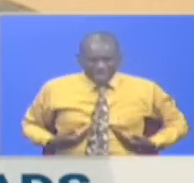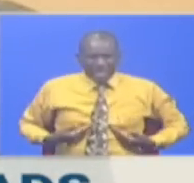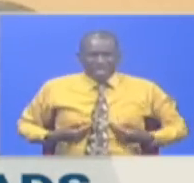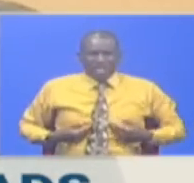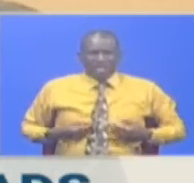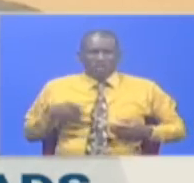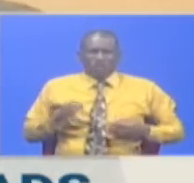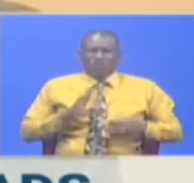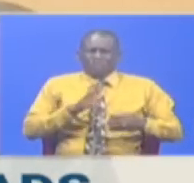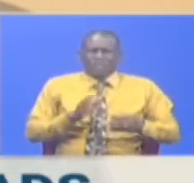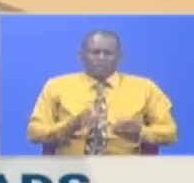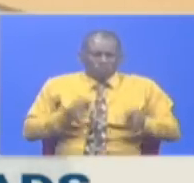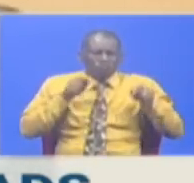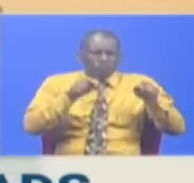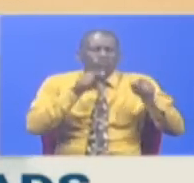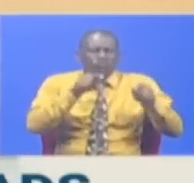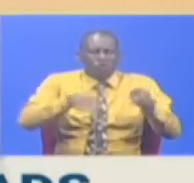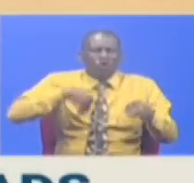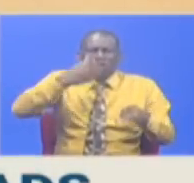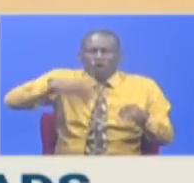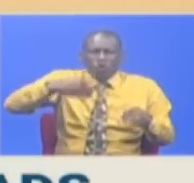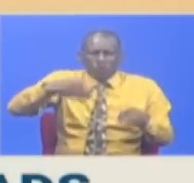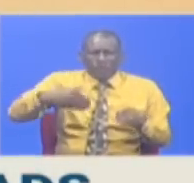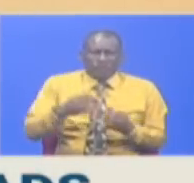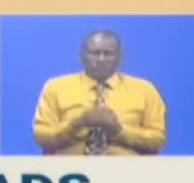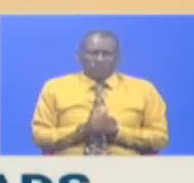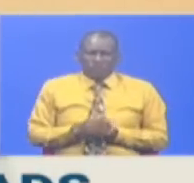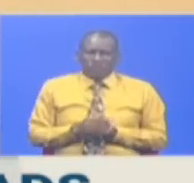punching bag all the time.